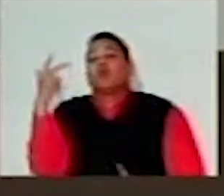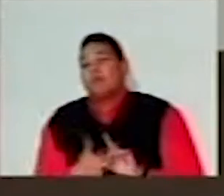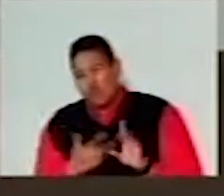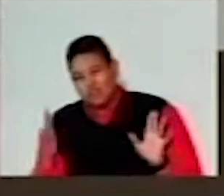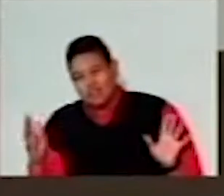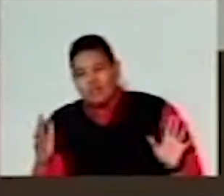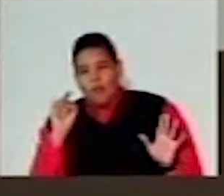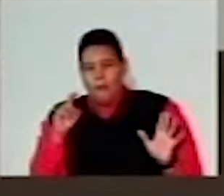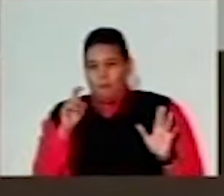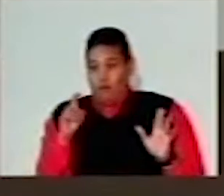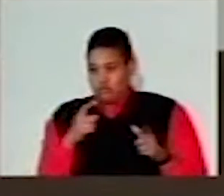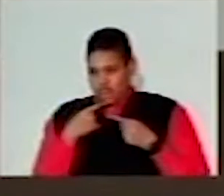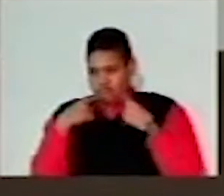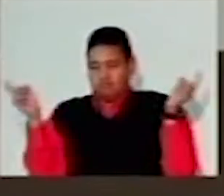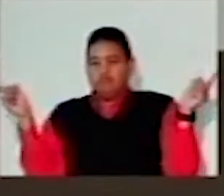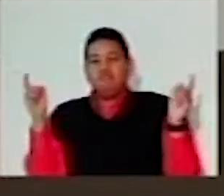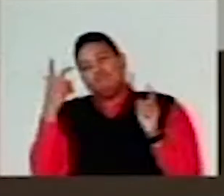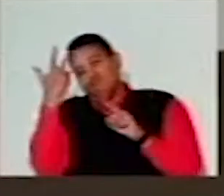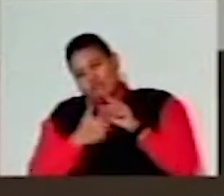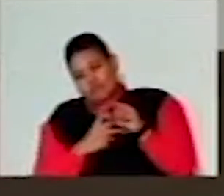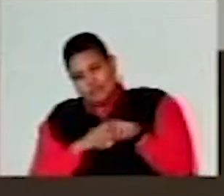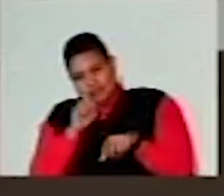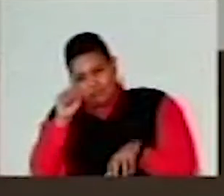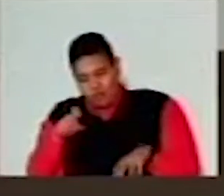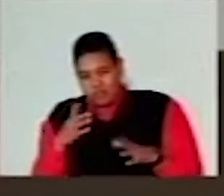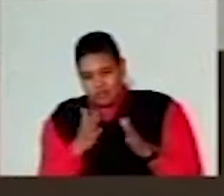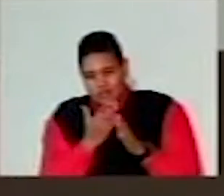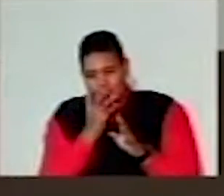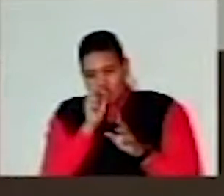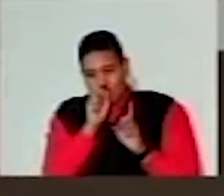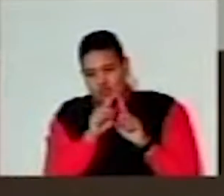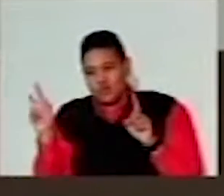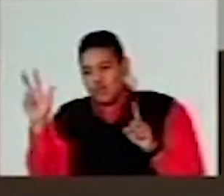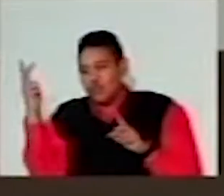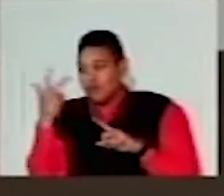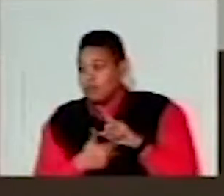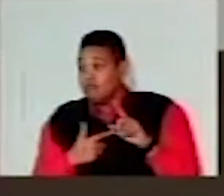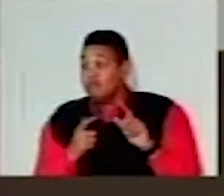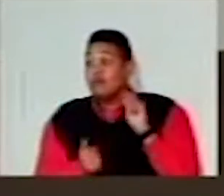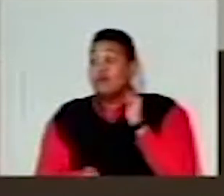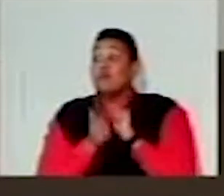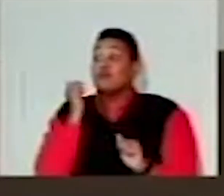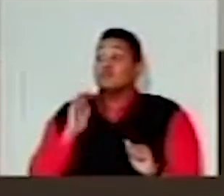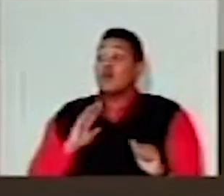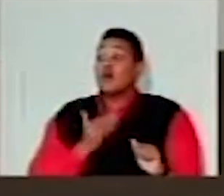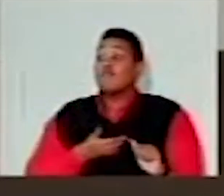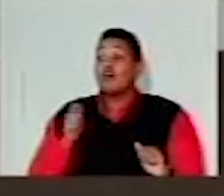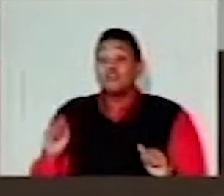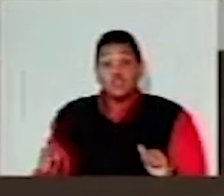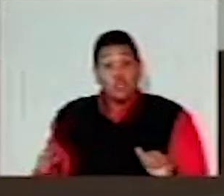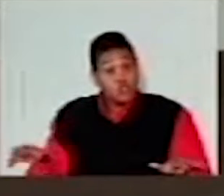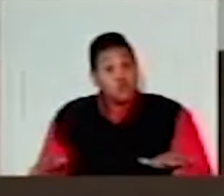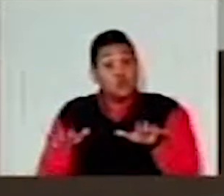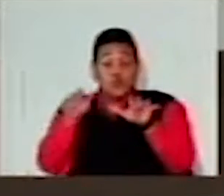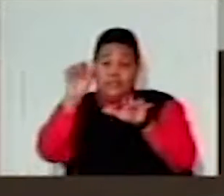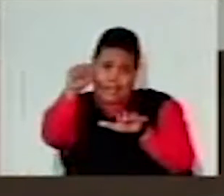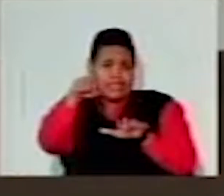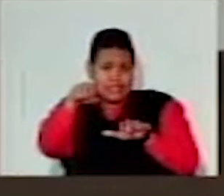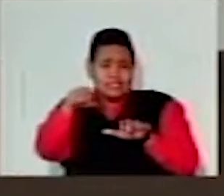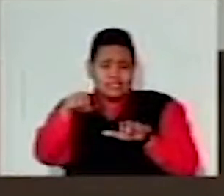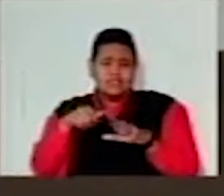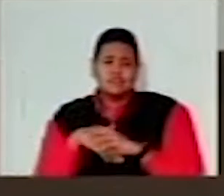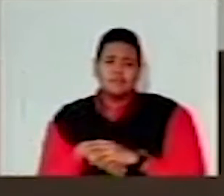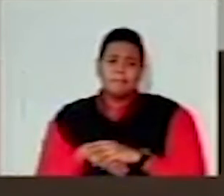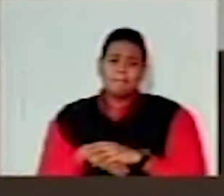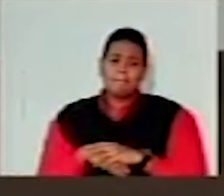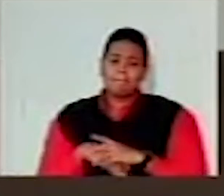months. And I say, Mr. Speaker, the majority of our judges are doing so. In other